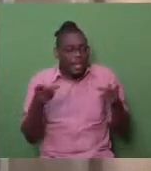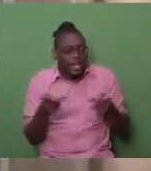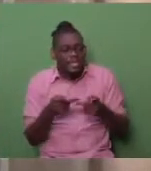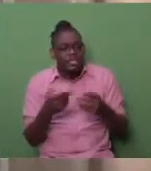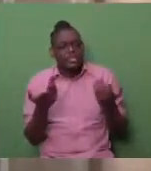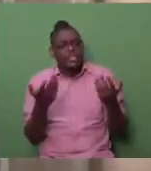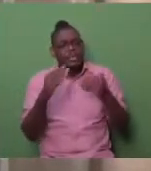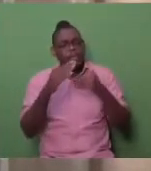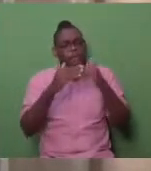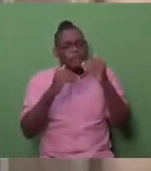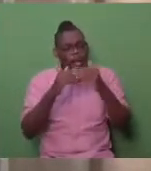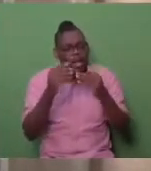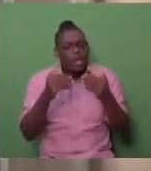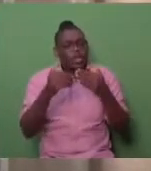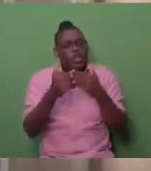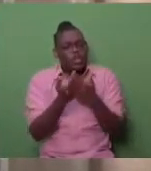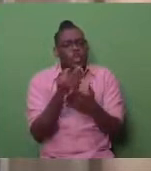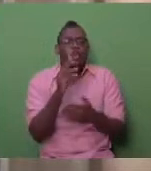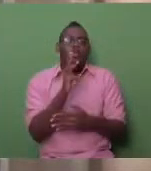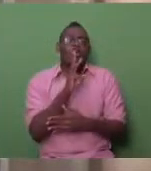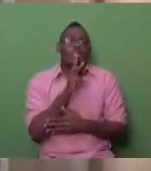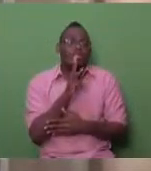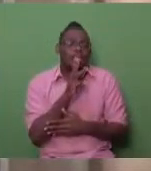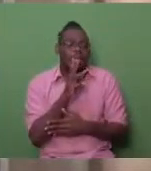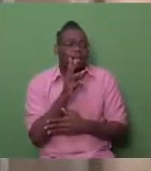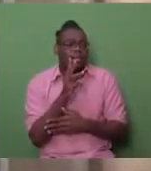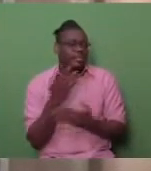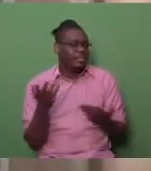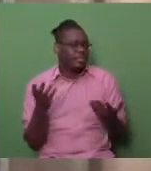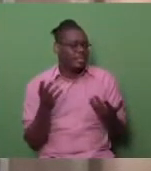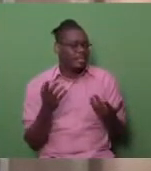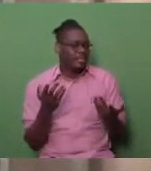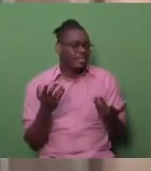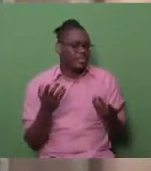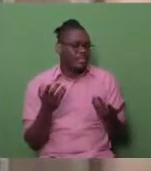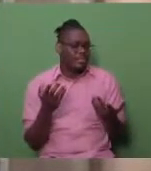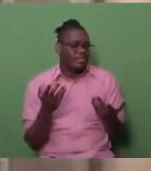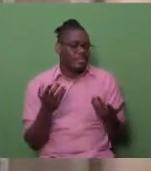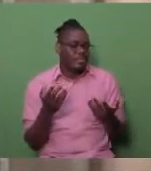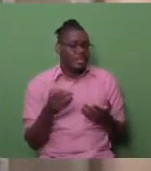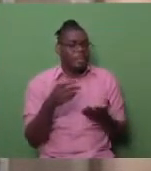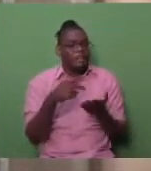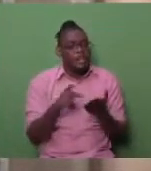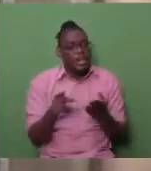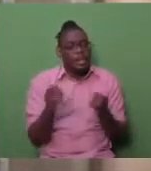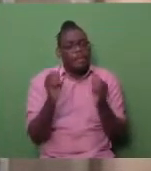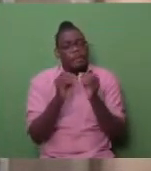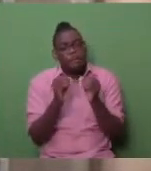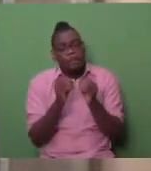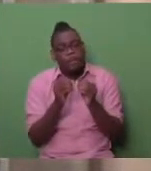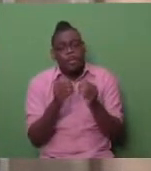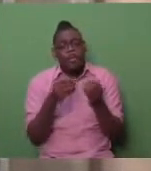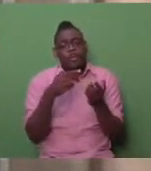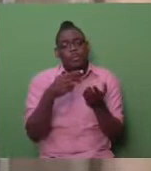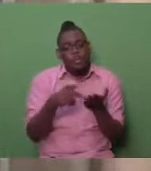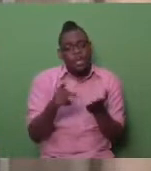long, boring speech. So I think we'll all be very happy to hear that I'm coming to the end of my contribution.